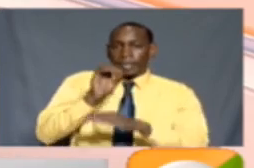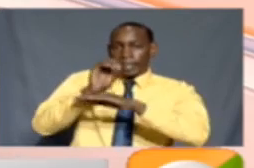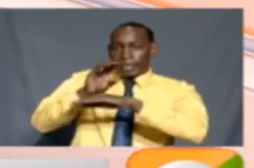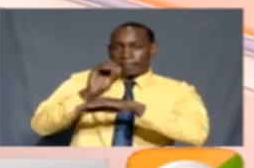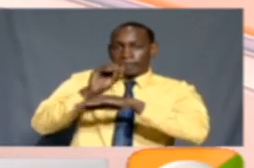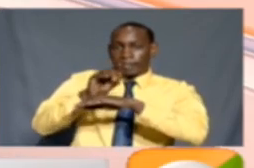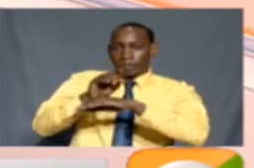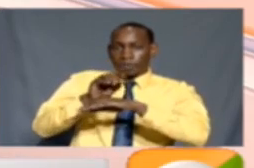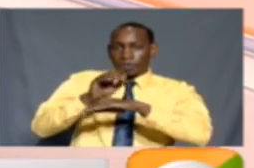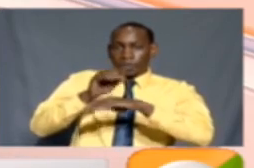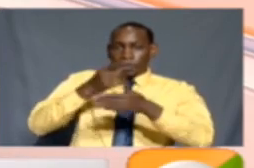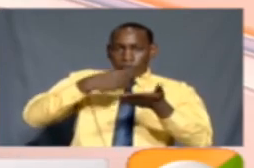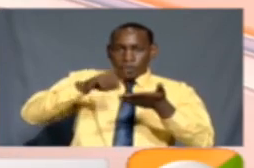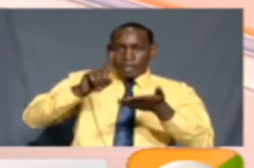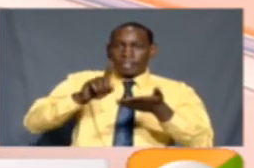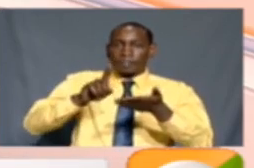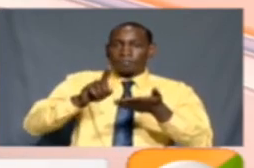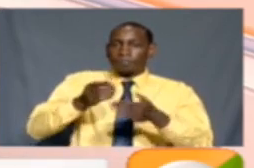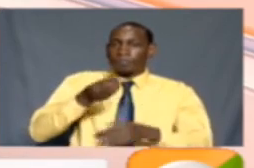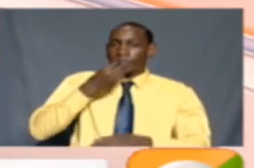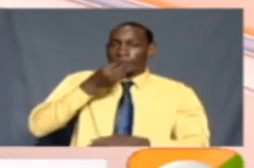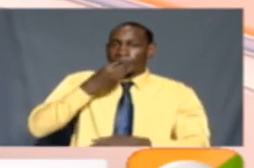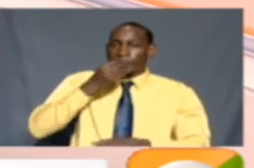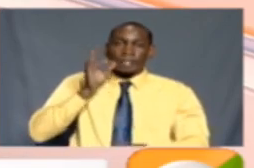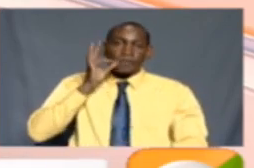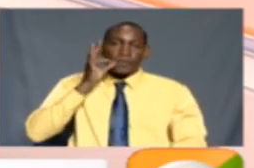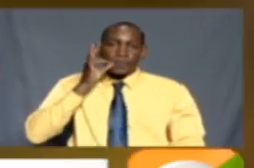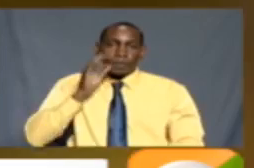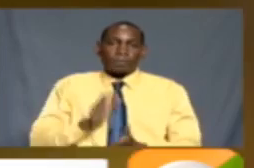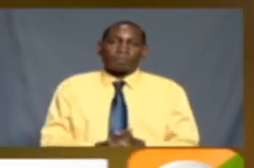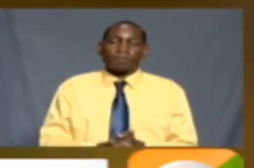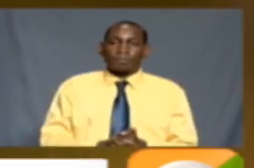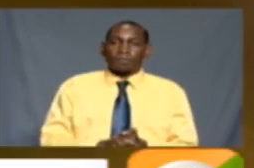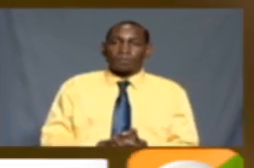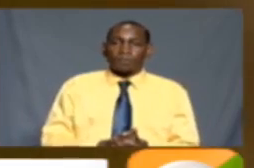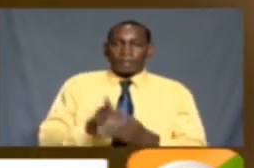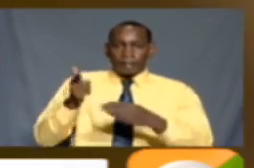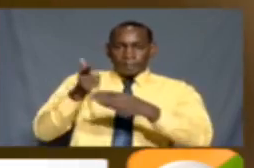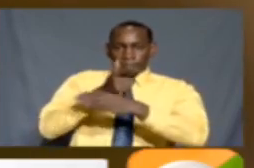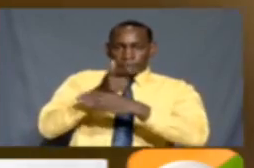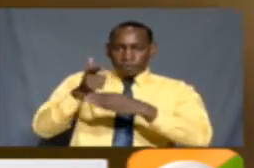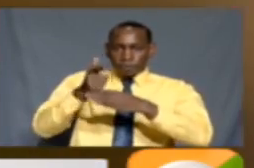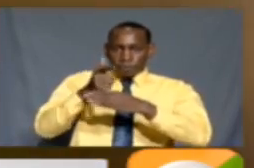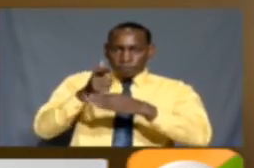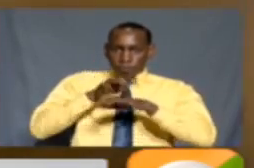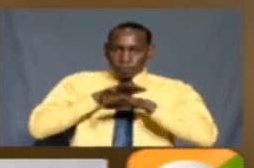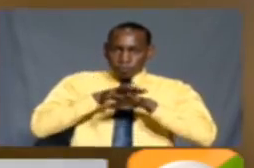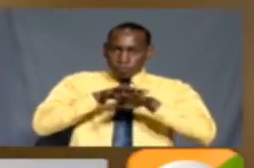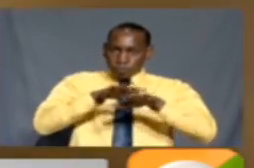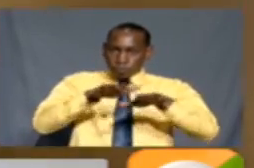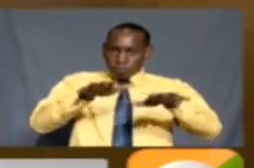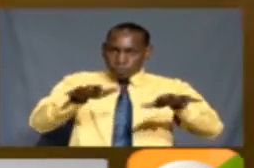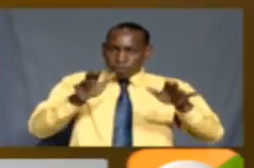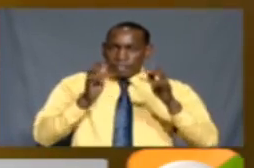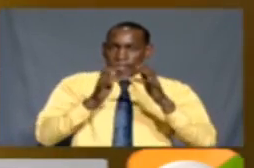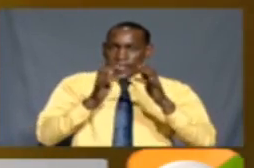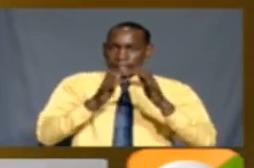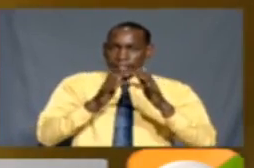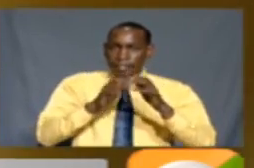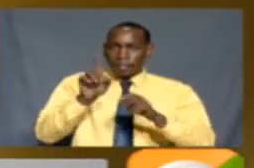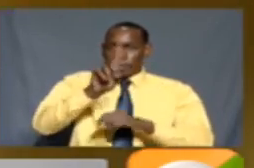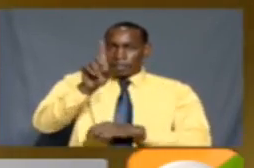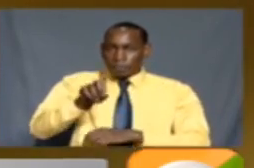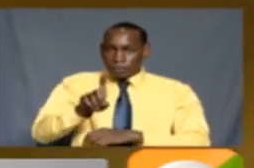the correct way of consuming the fruit. Video that is gaining a lot of attention online might make you